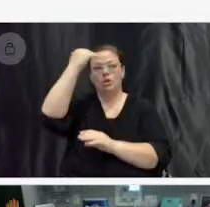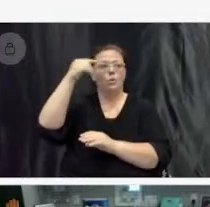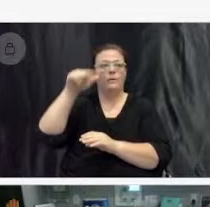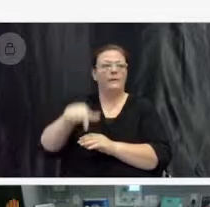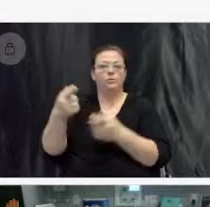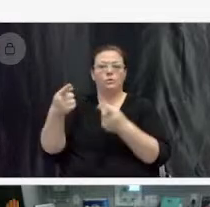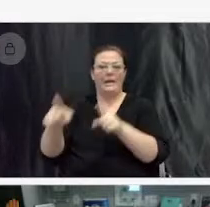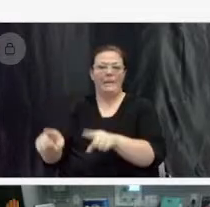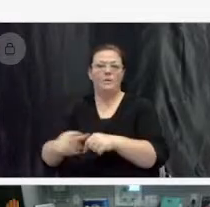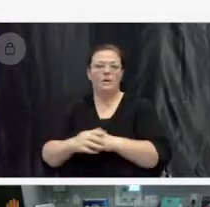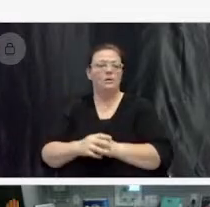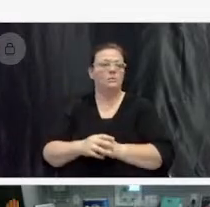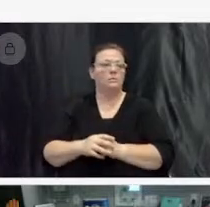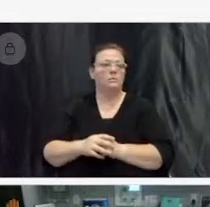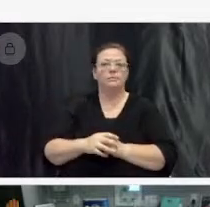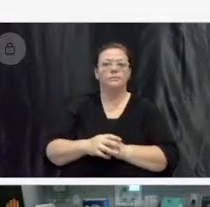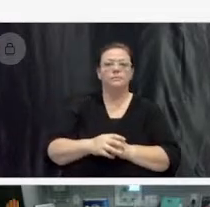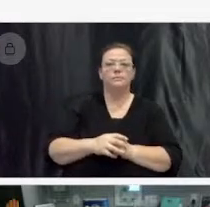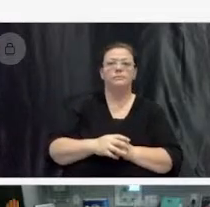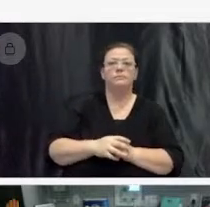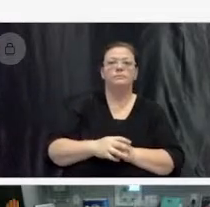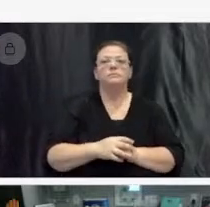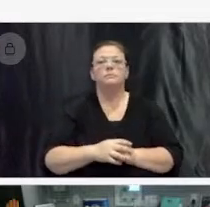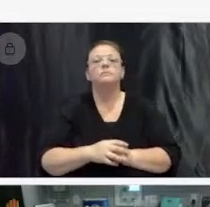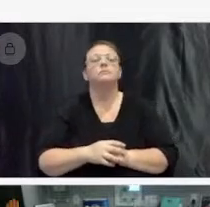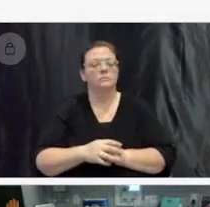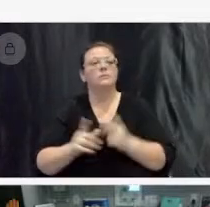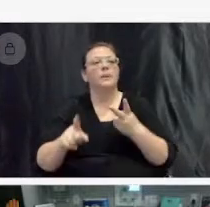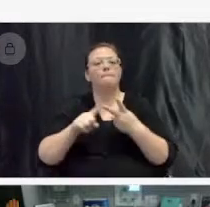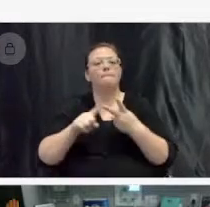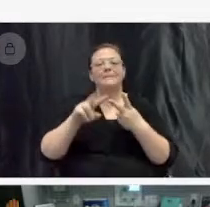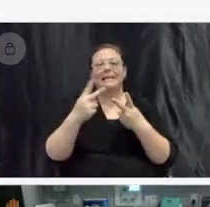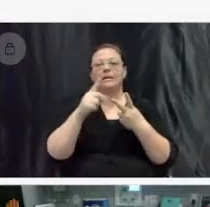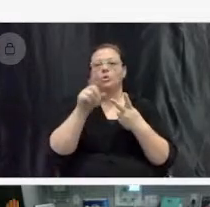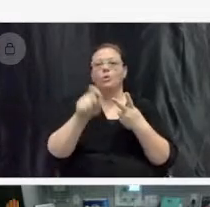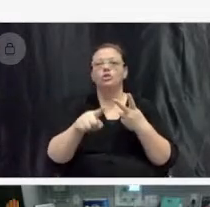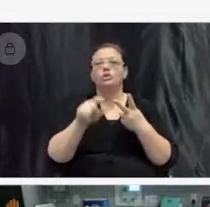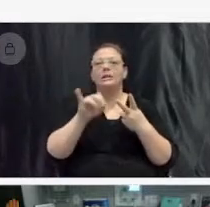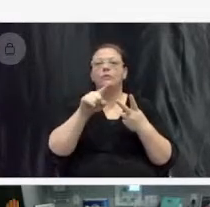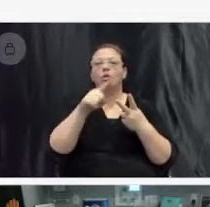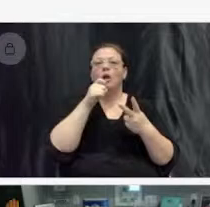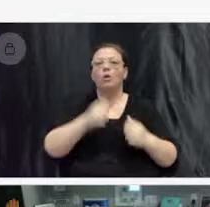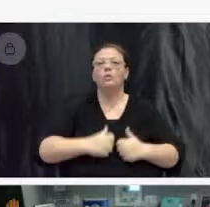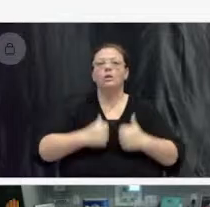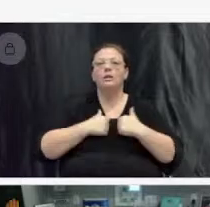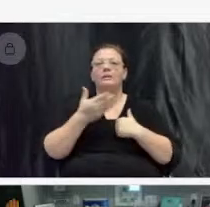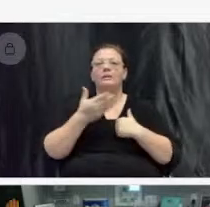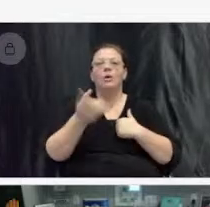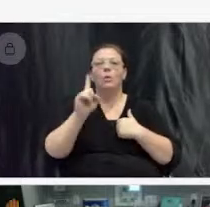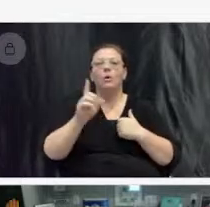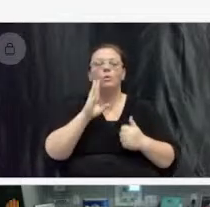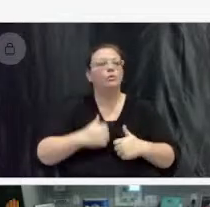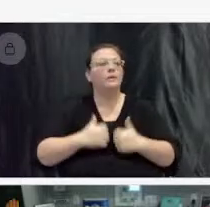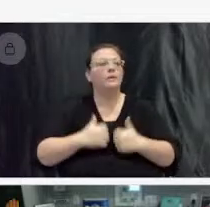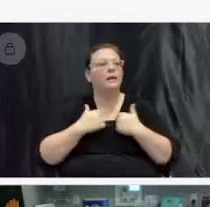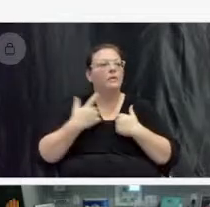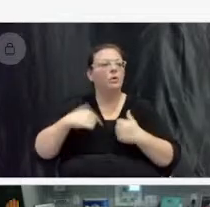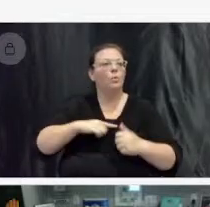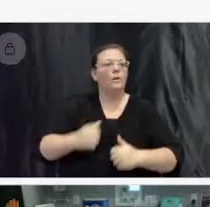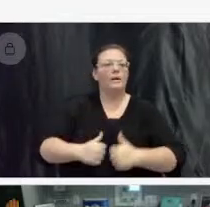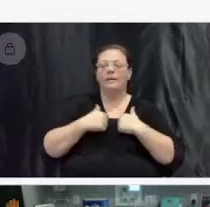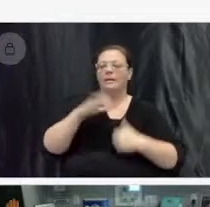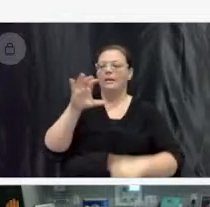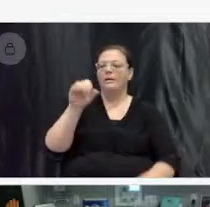was even going to go into effect. My second question is, you're not going to live in it. Where will you be living? We live in